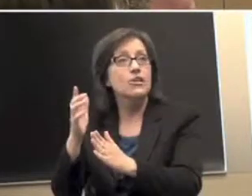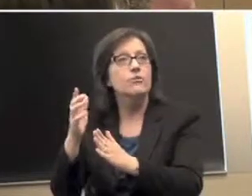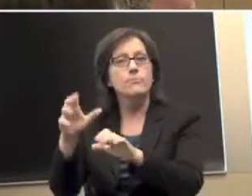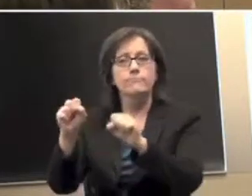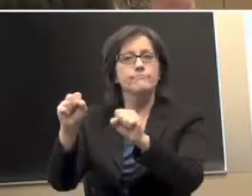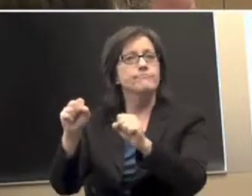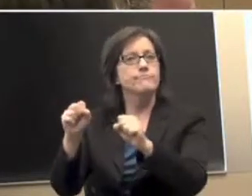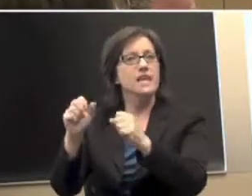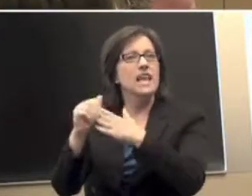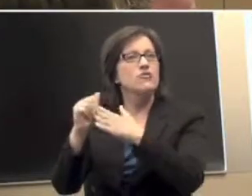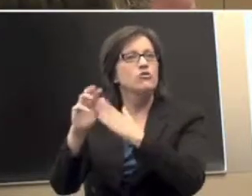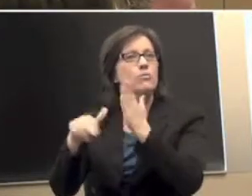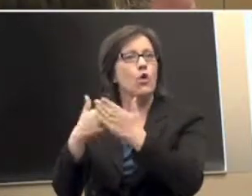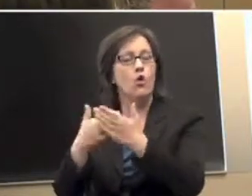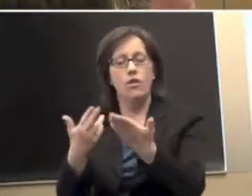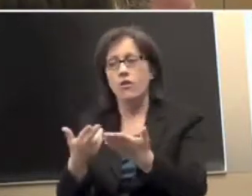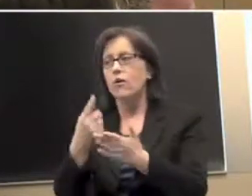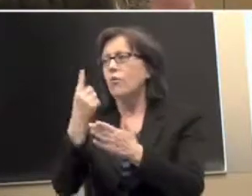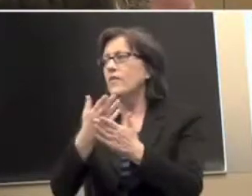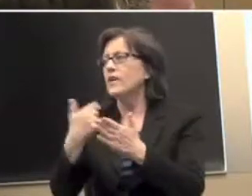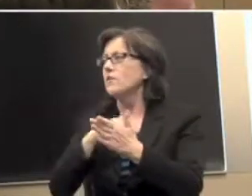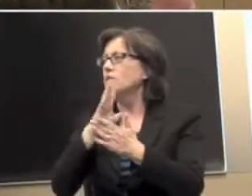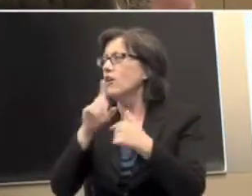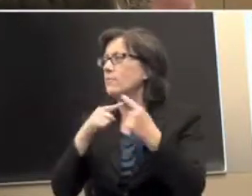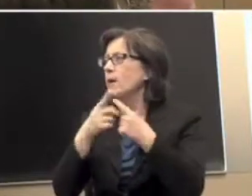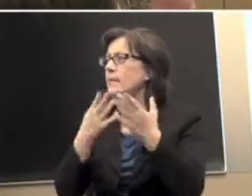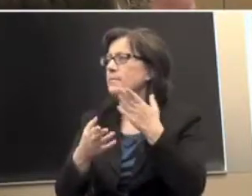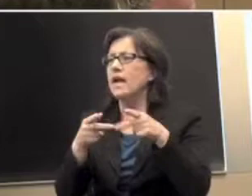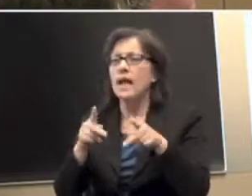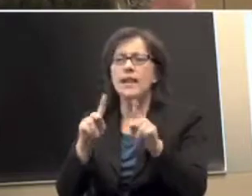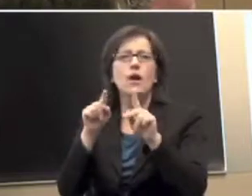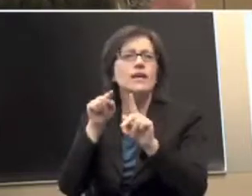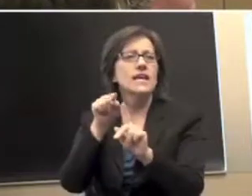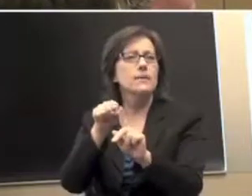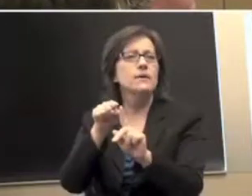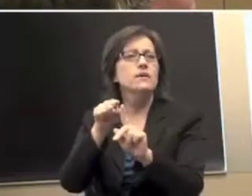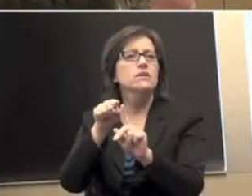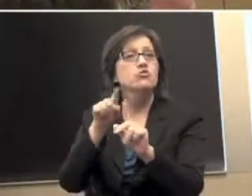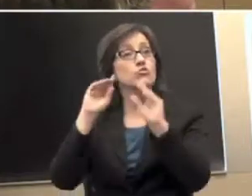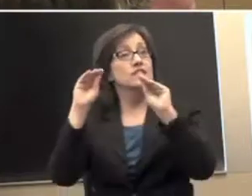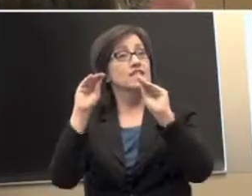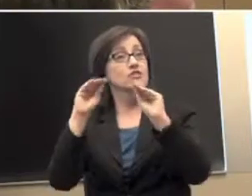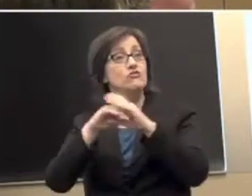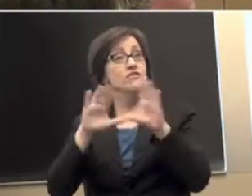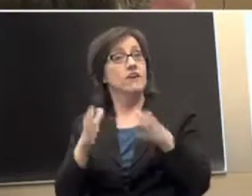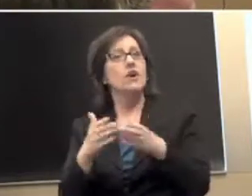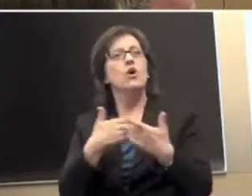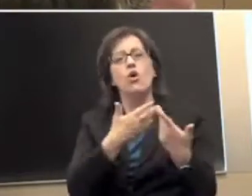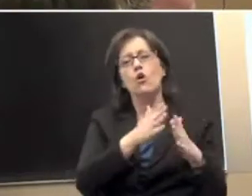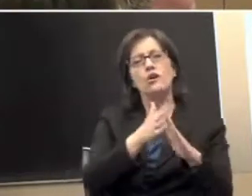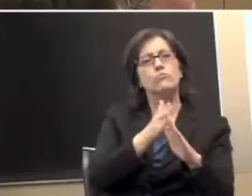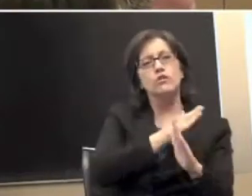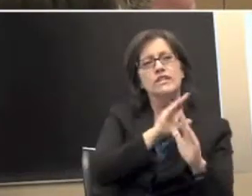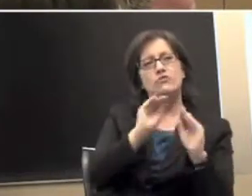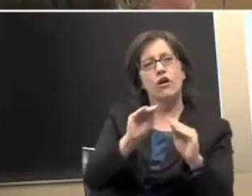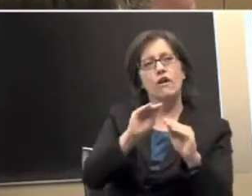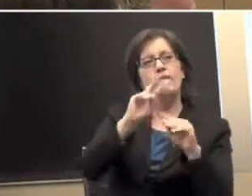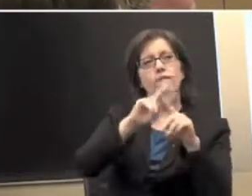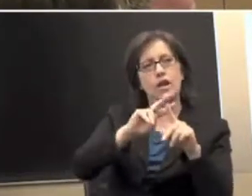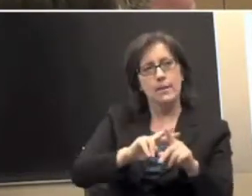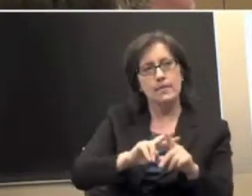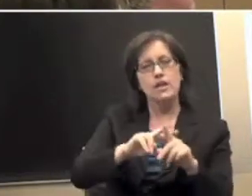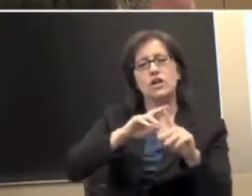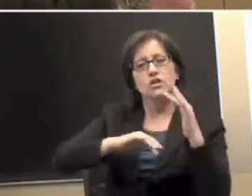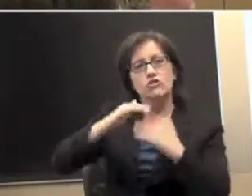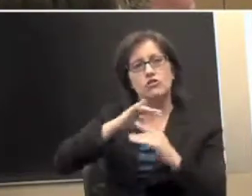of the things we talked about was maybe allowing him to teach in the class. Now we've already pre-taught the vocab and the social skills, but